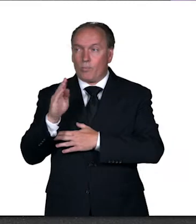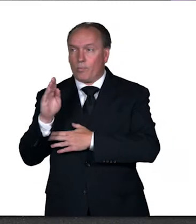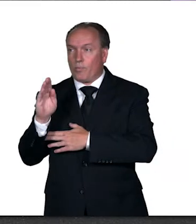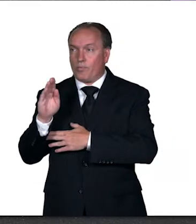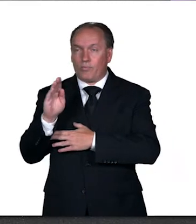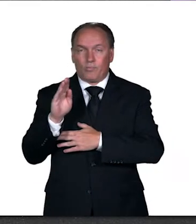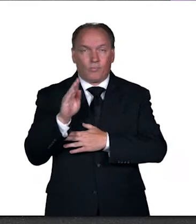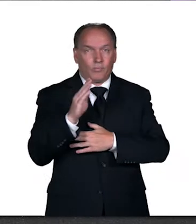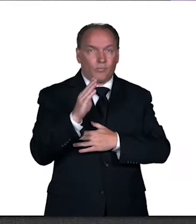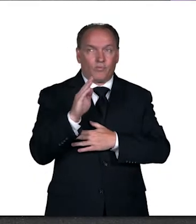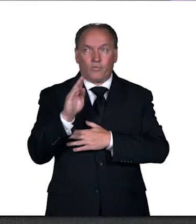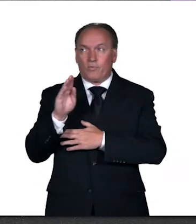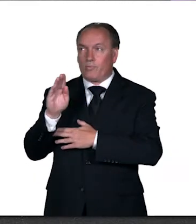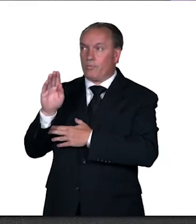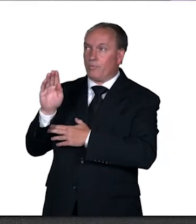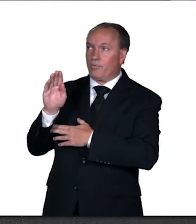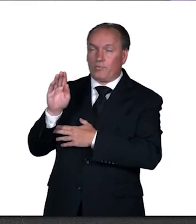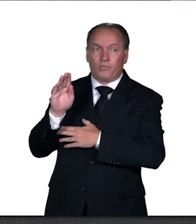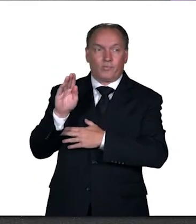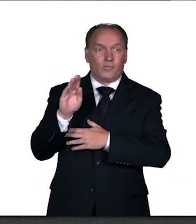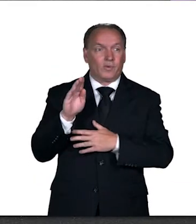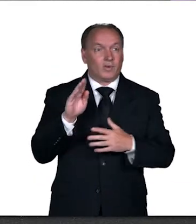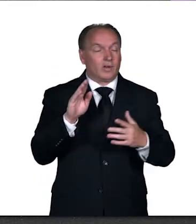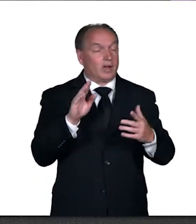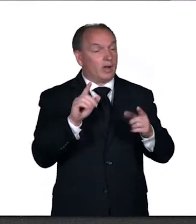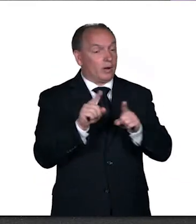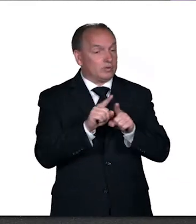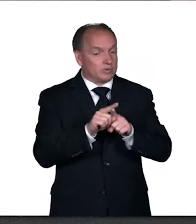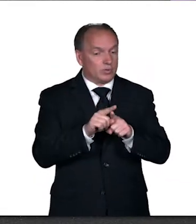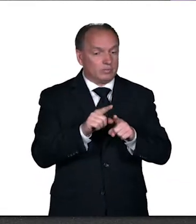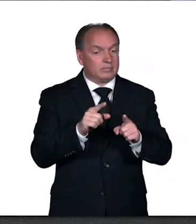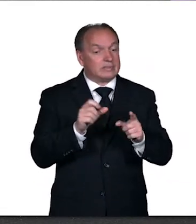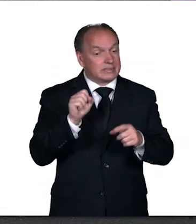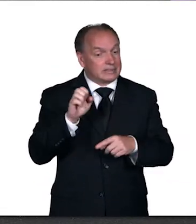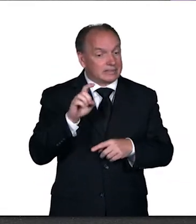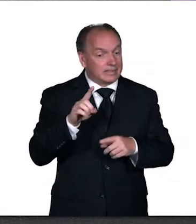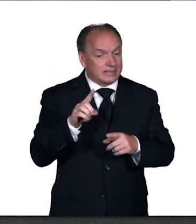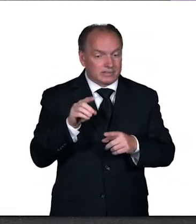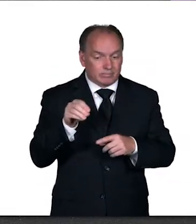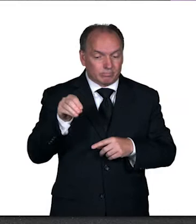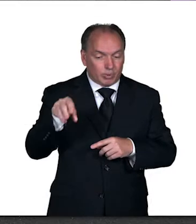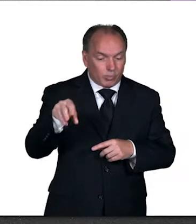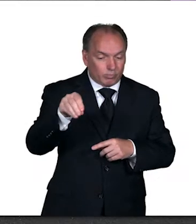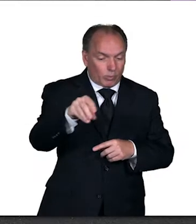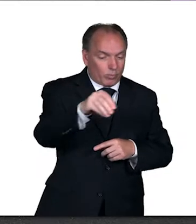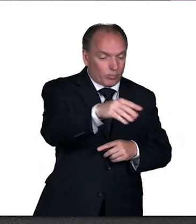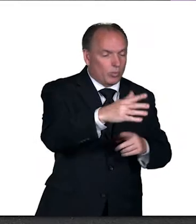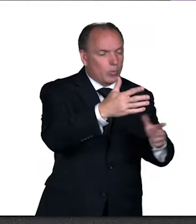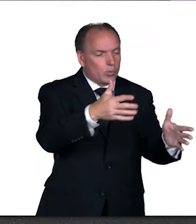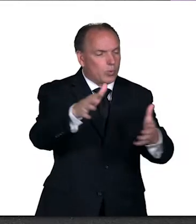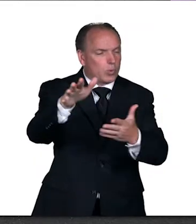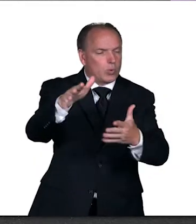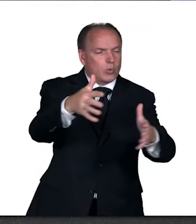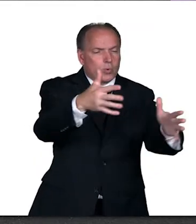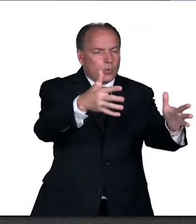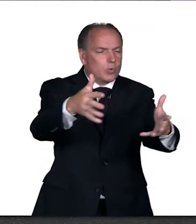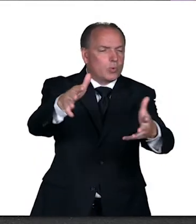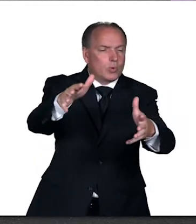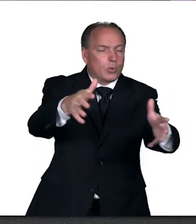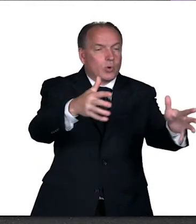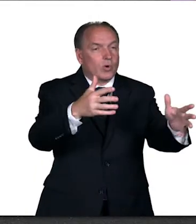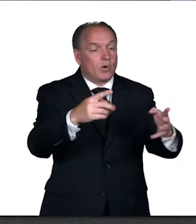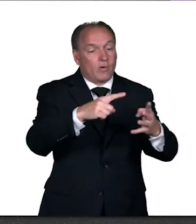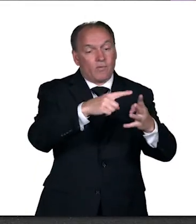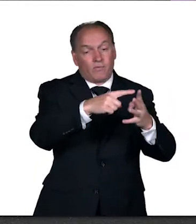ground. It also helps move the seeds to new locations to grow new plants. So the plants